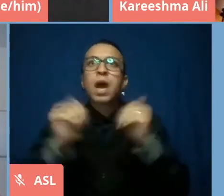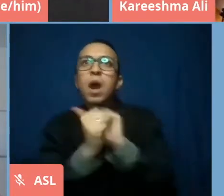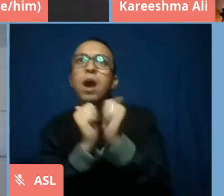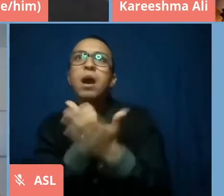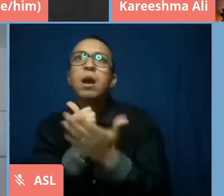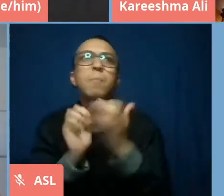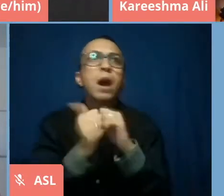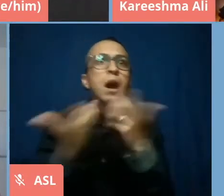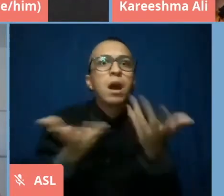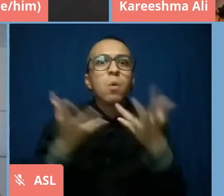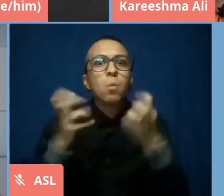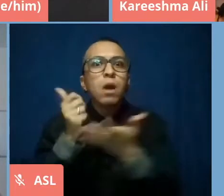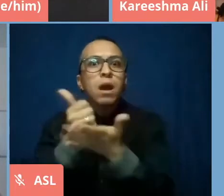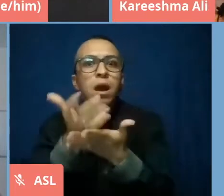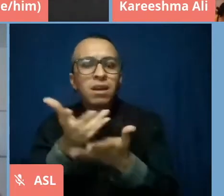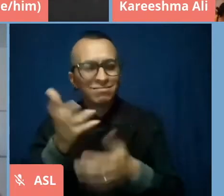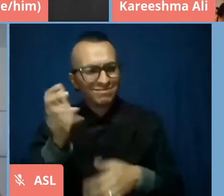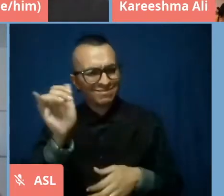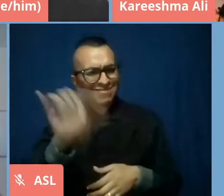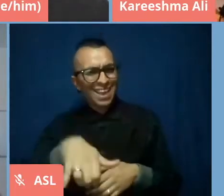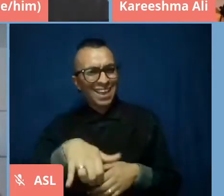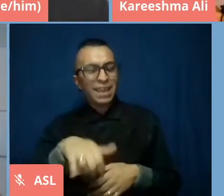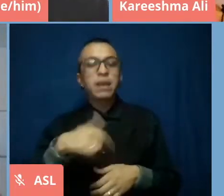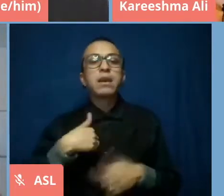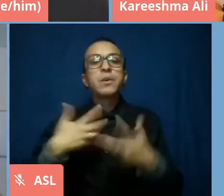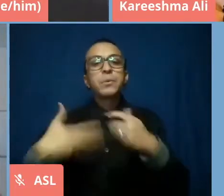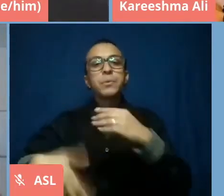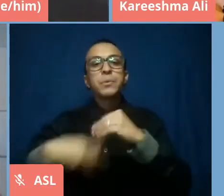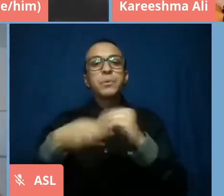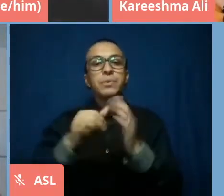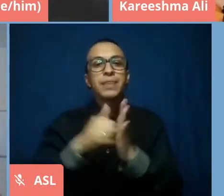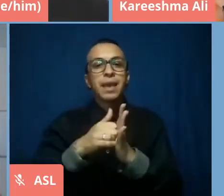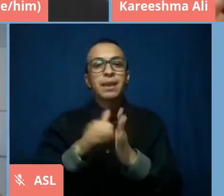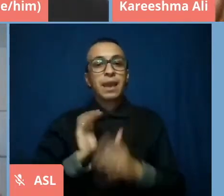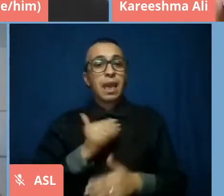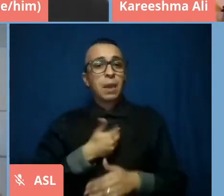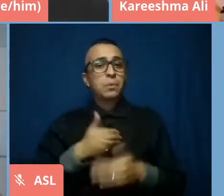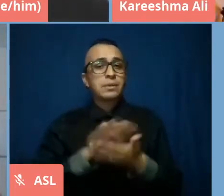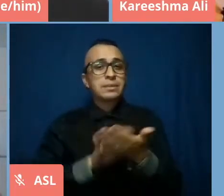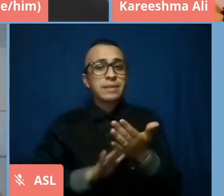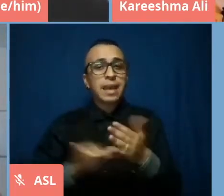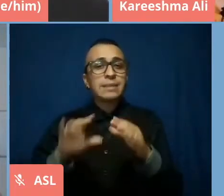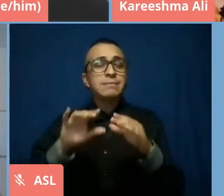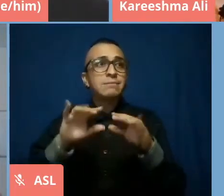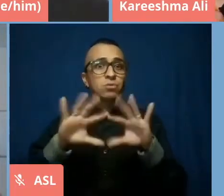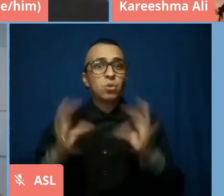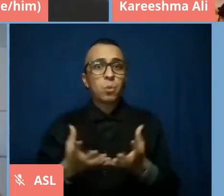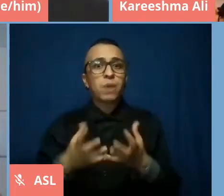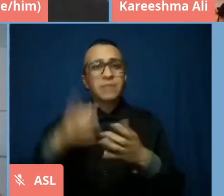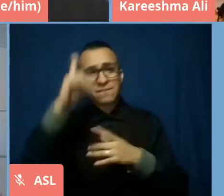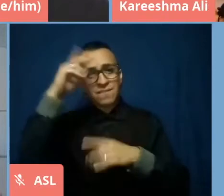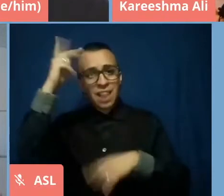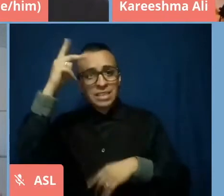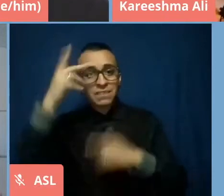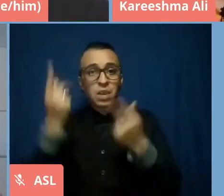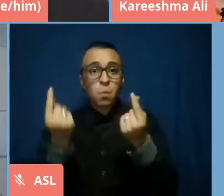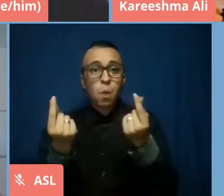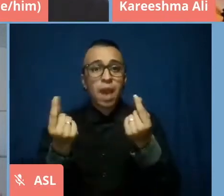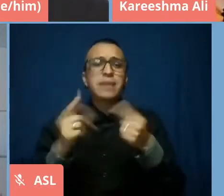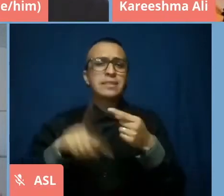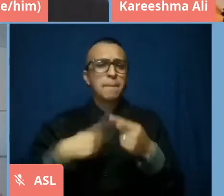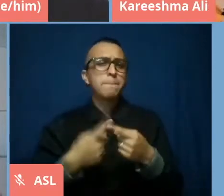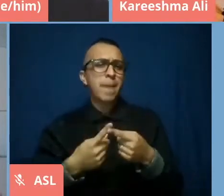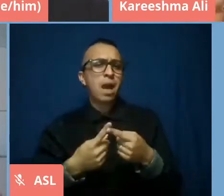society. And I'll just add that our design studio's philosophy is really about elevating